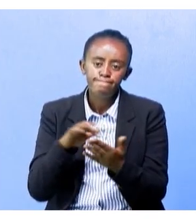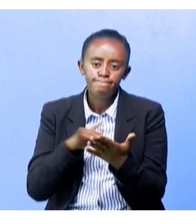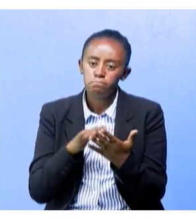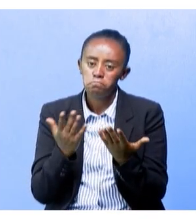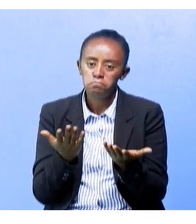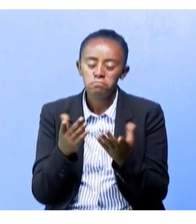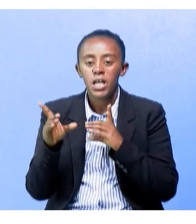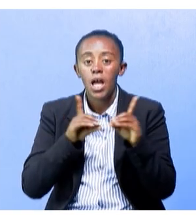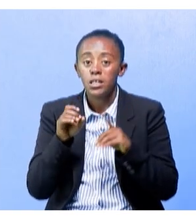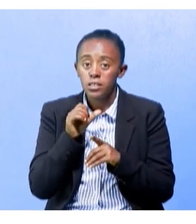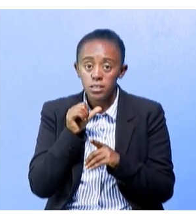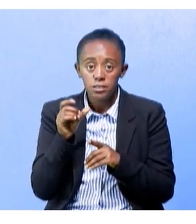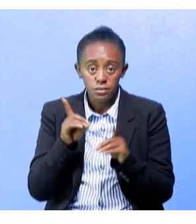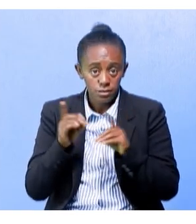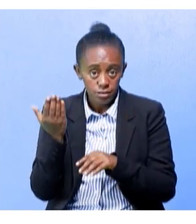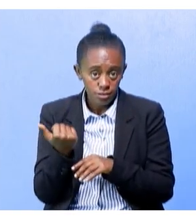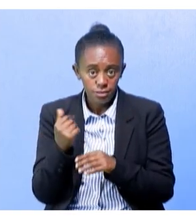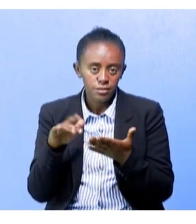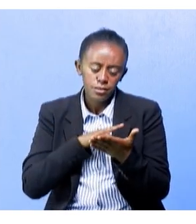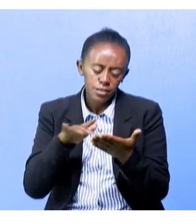I didn't study hard